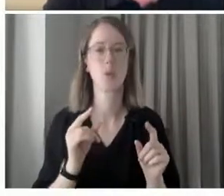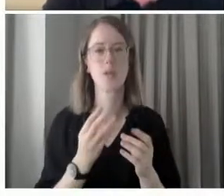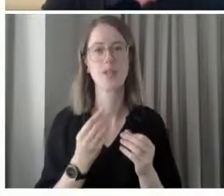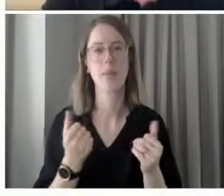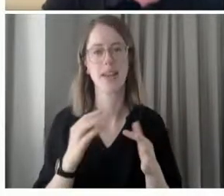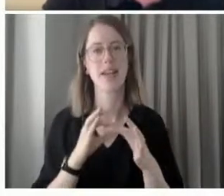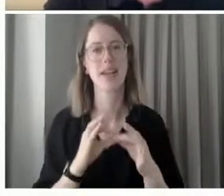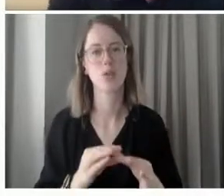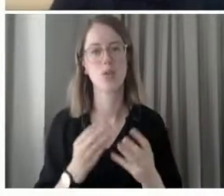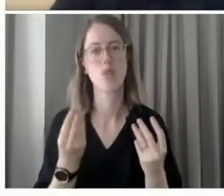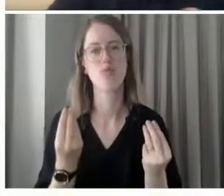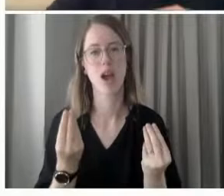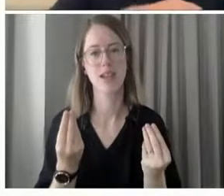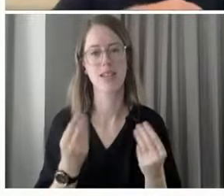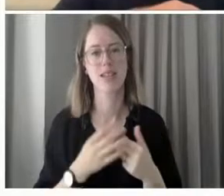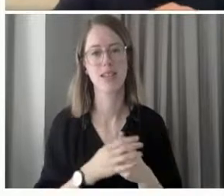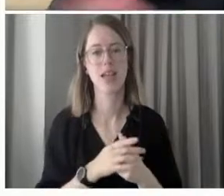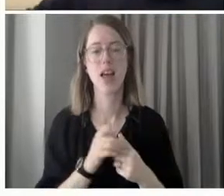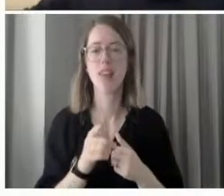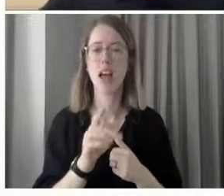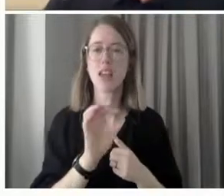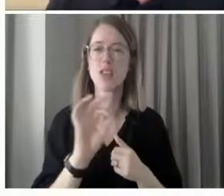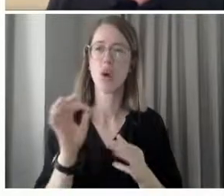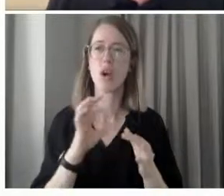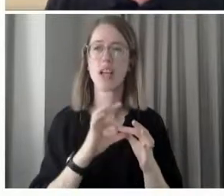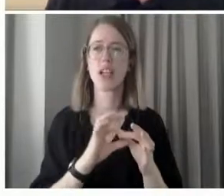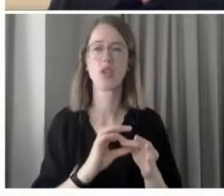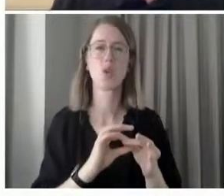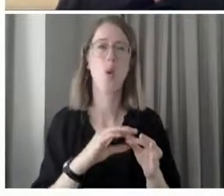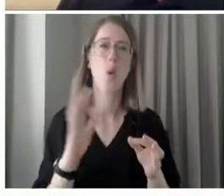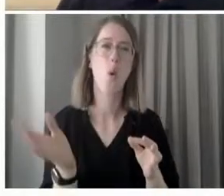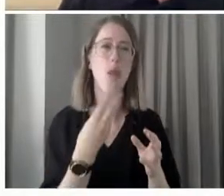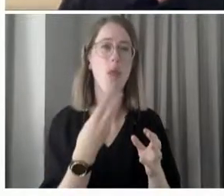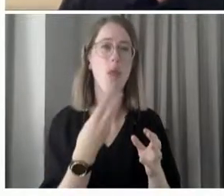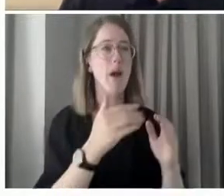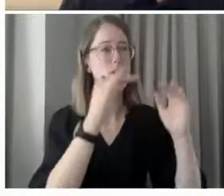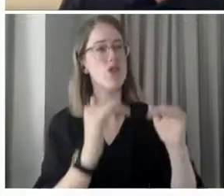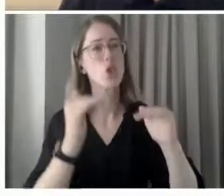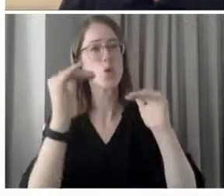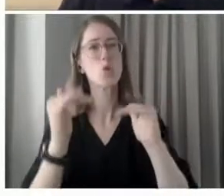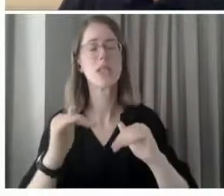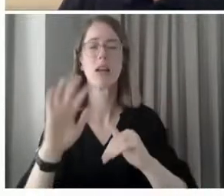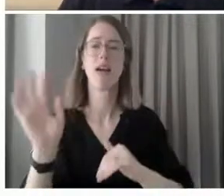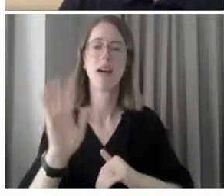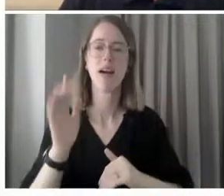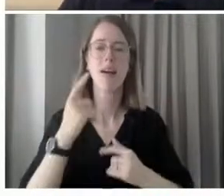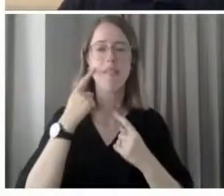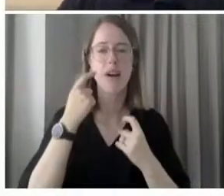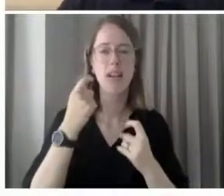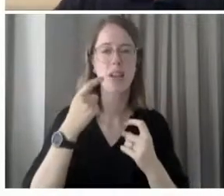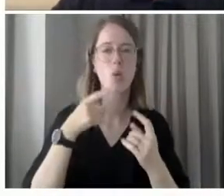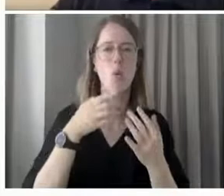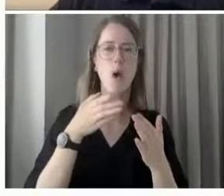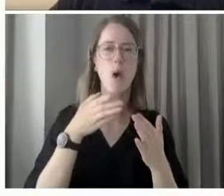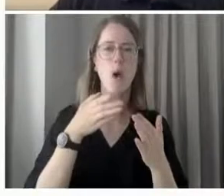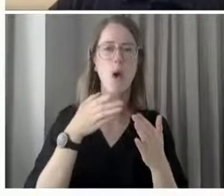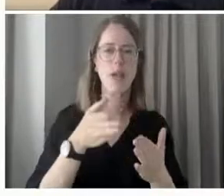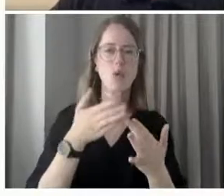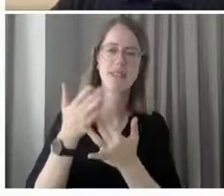pricing. And that's not about reducing all the prices, it's finding access points for